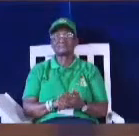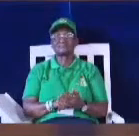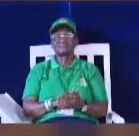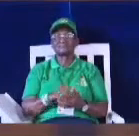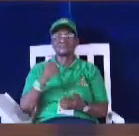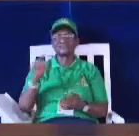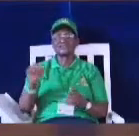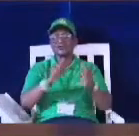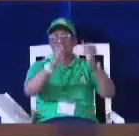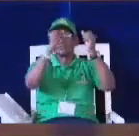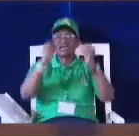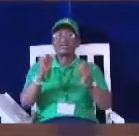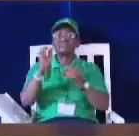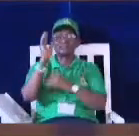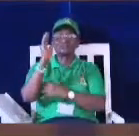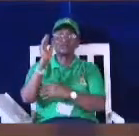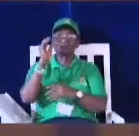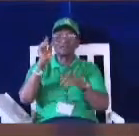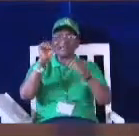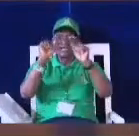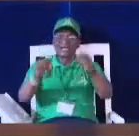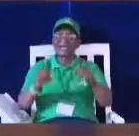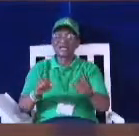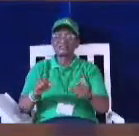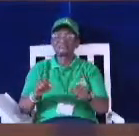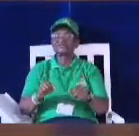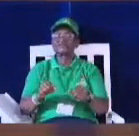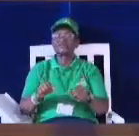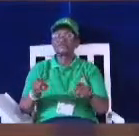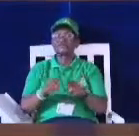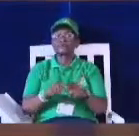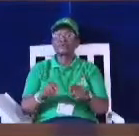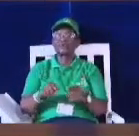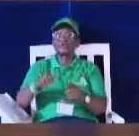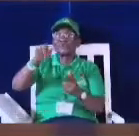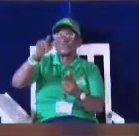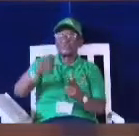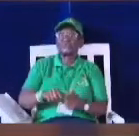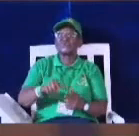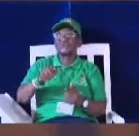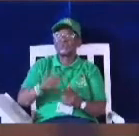The Almighty God can so load you with anointing